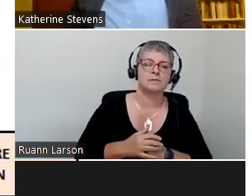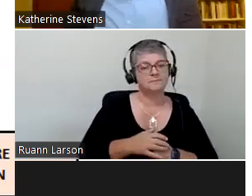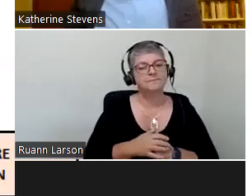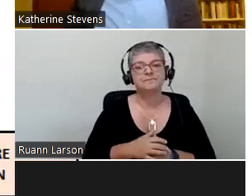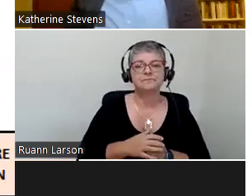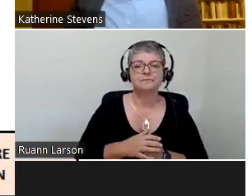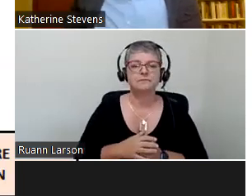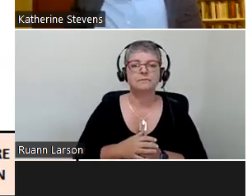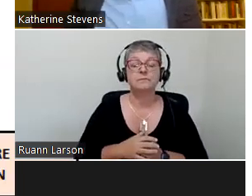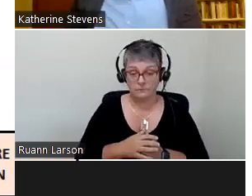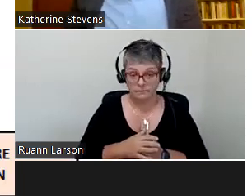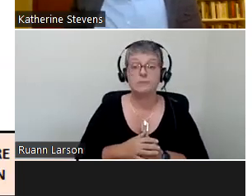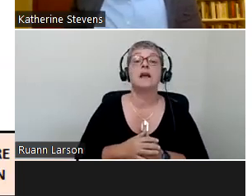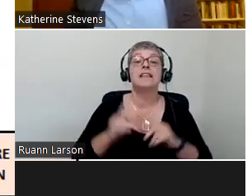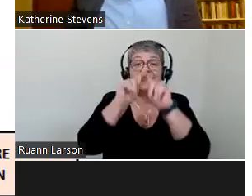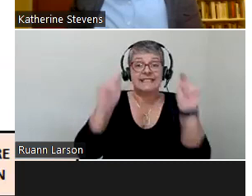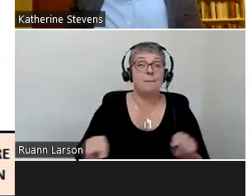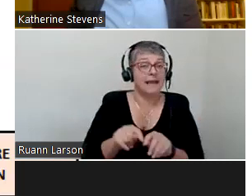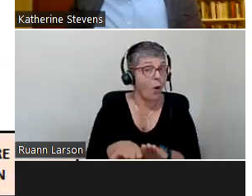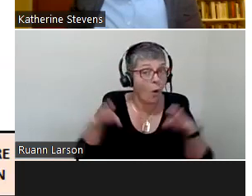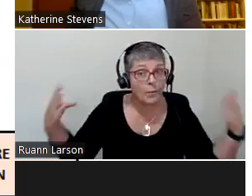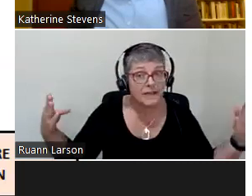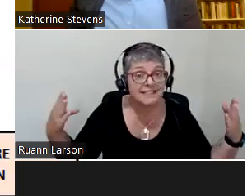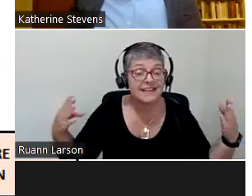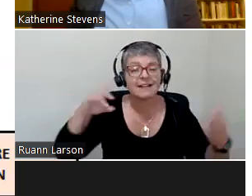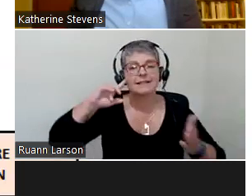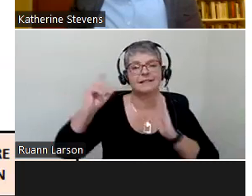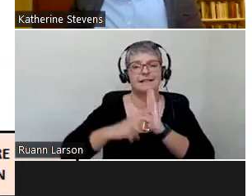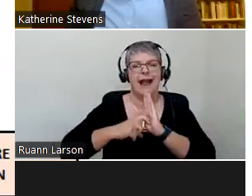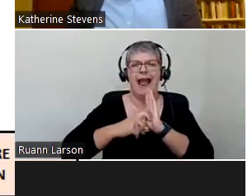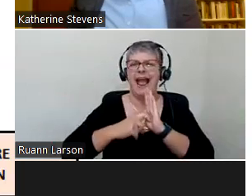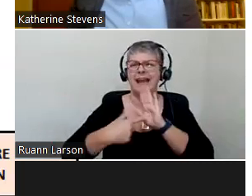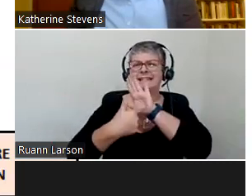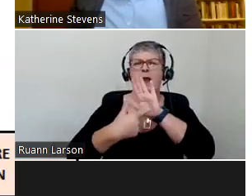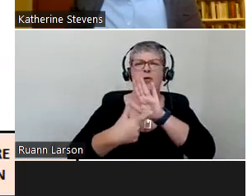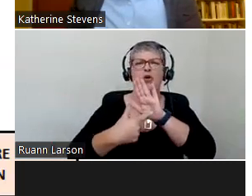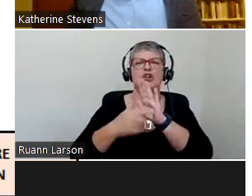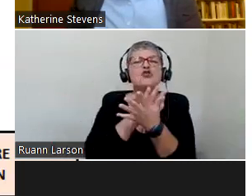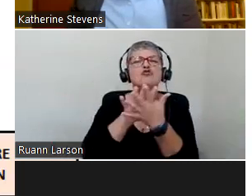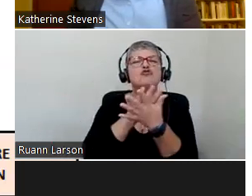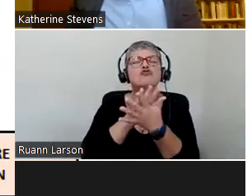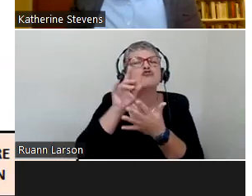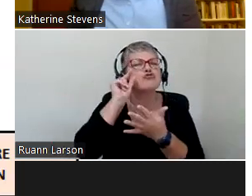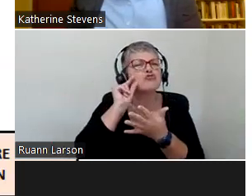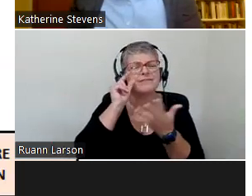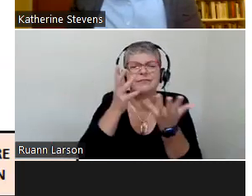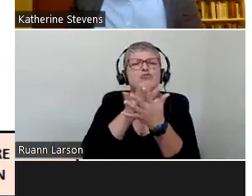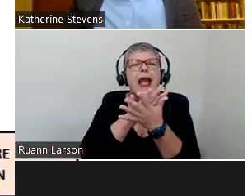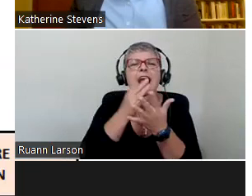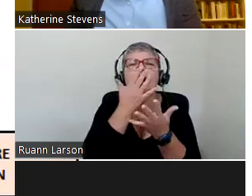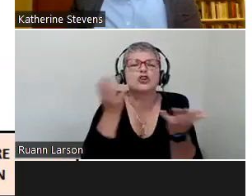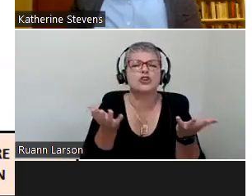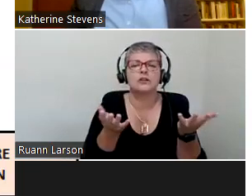When you open the template, you'll notice that there is an example in gray where we show, you know, how you will fill it out. You